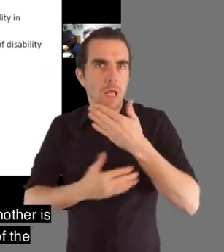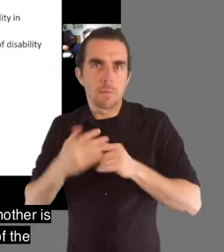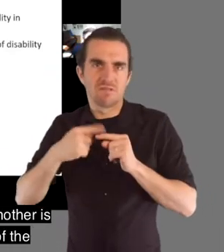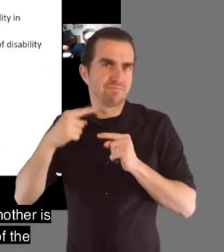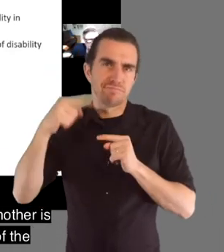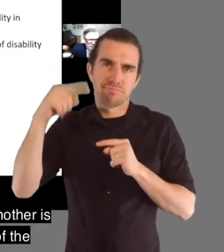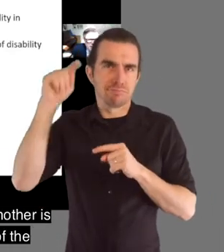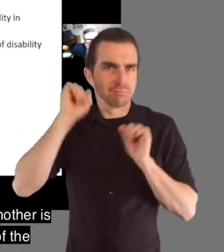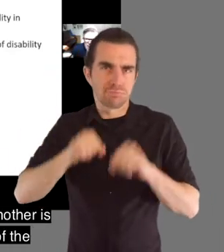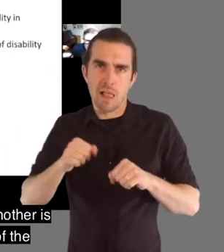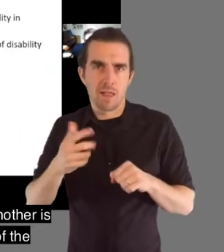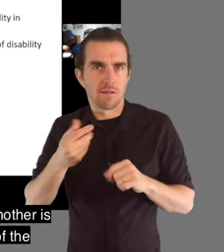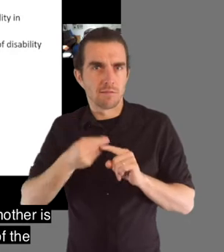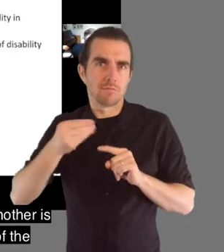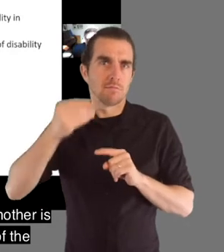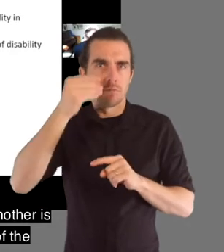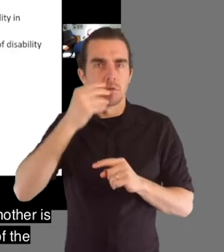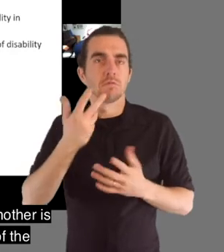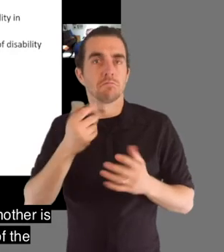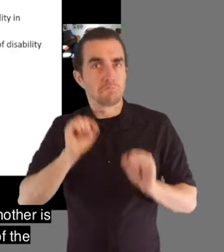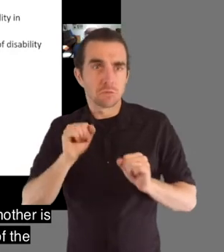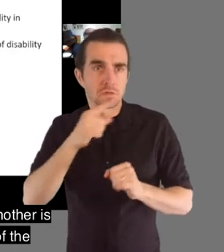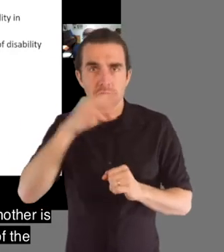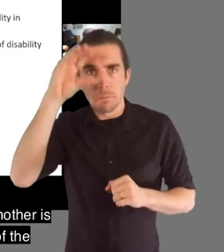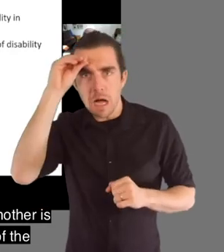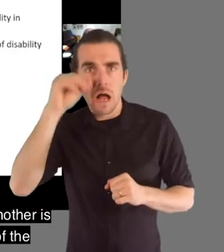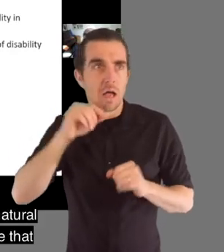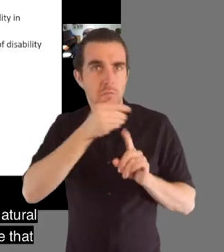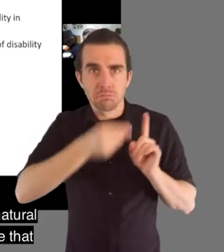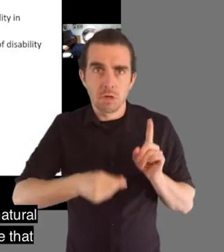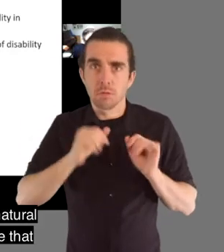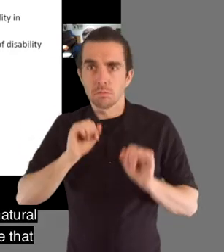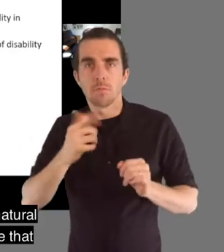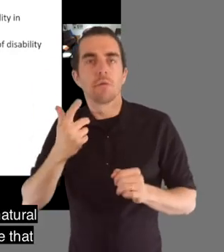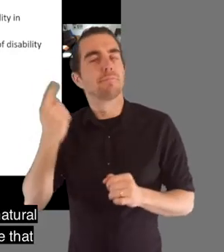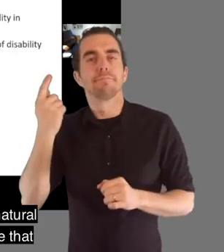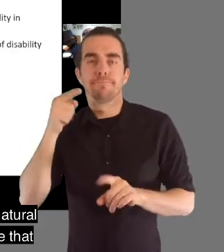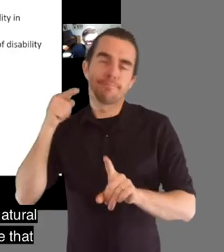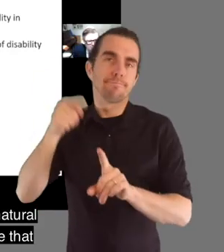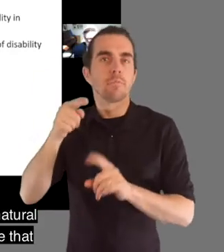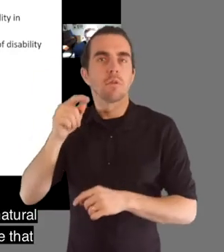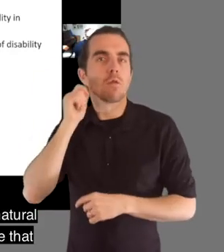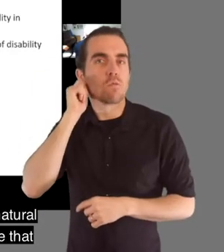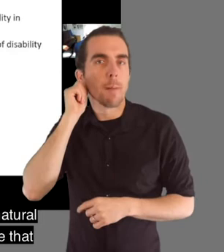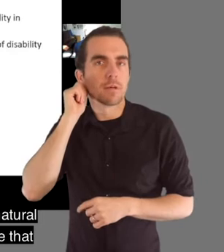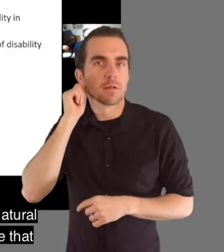are passed on by the men, yet the mother is always blamed, which is typical of the sexism of many societies.